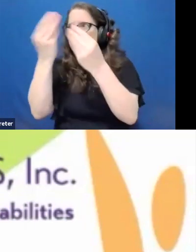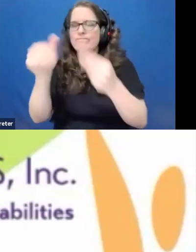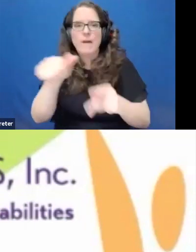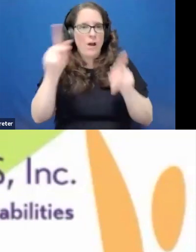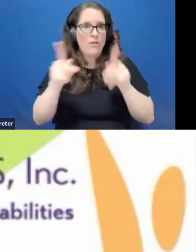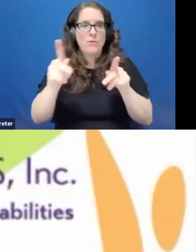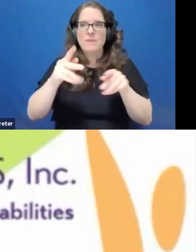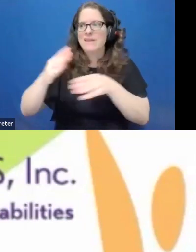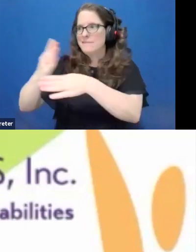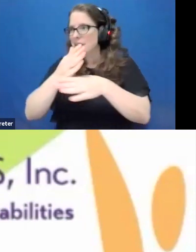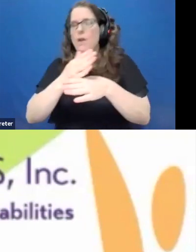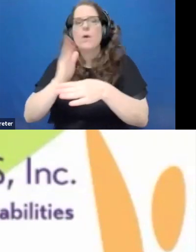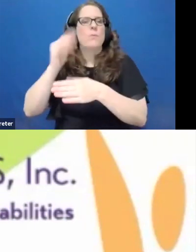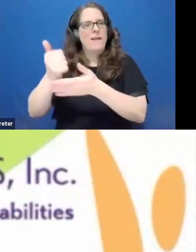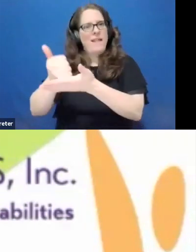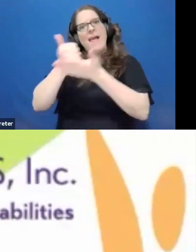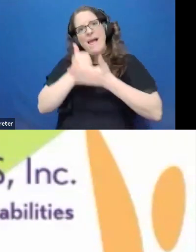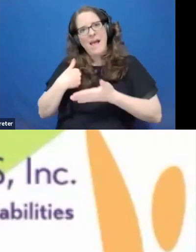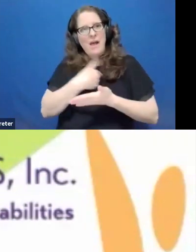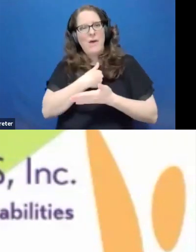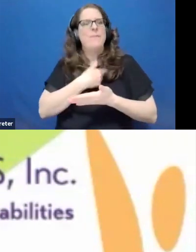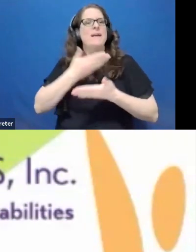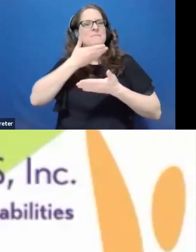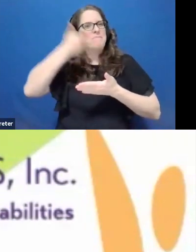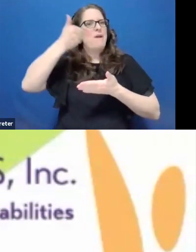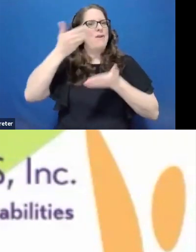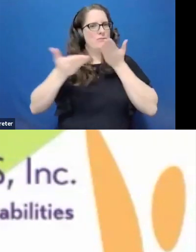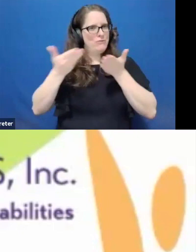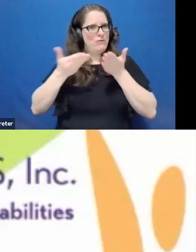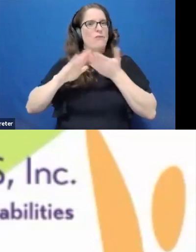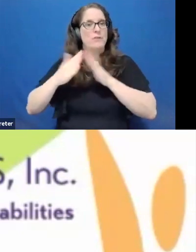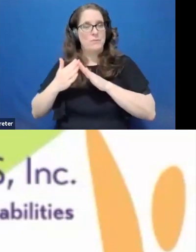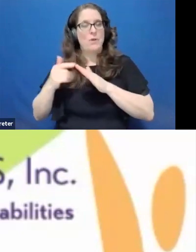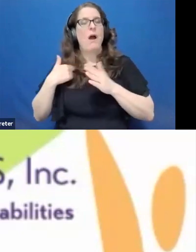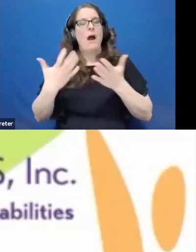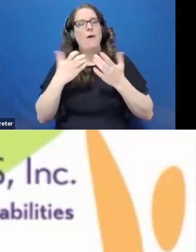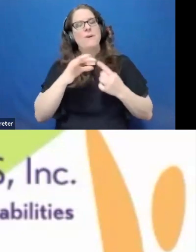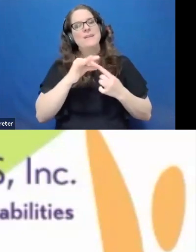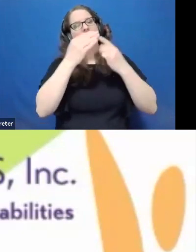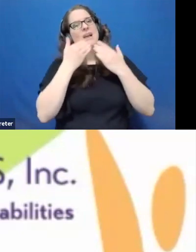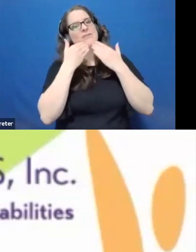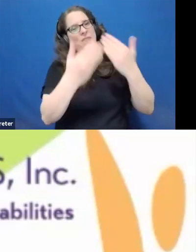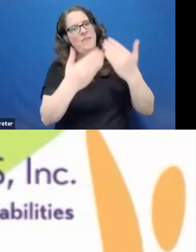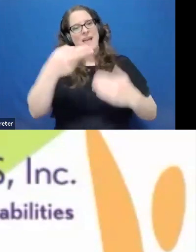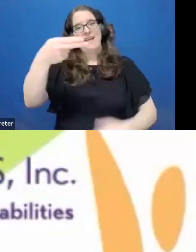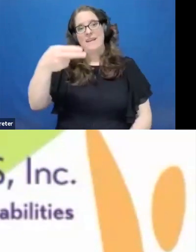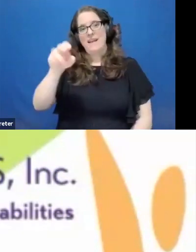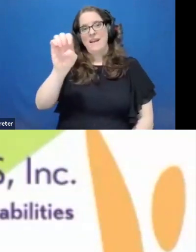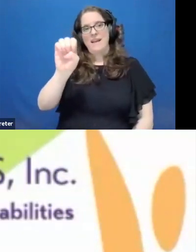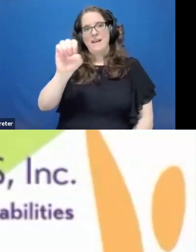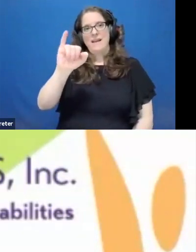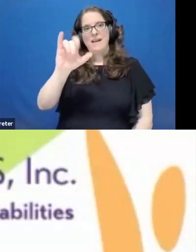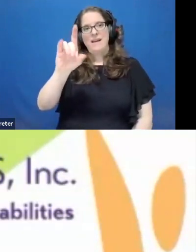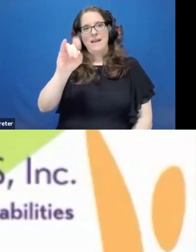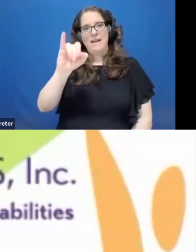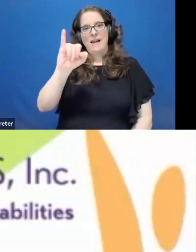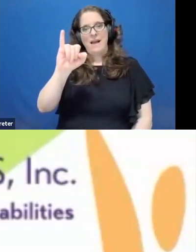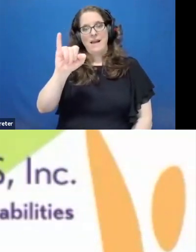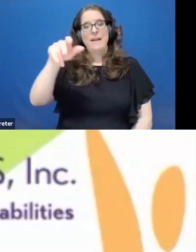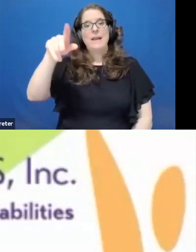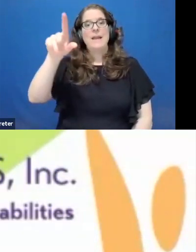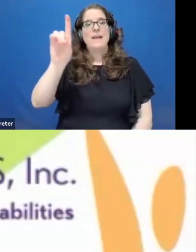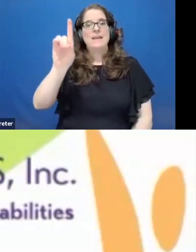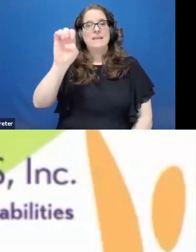serve our community. I want to give a special thanks to Heidi De Paula, PCR volunteer, and Rita Scheinberg, MC